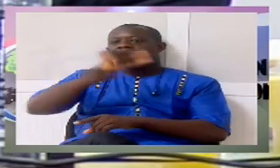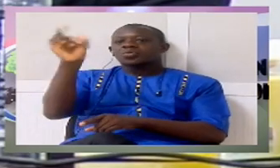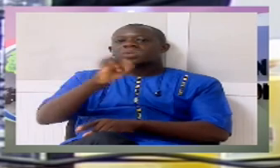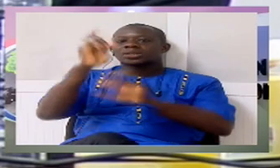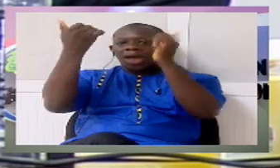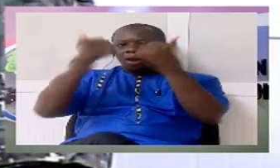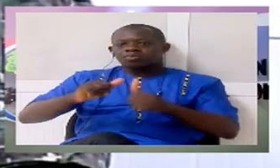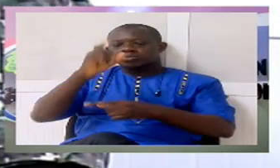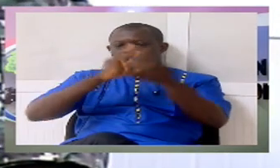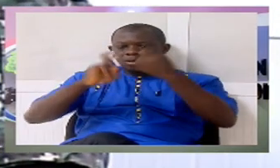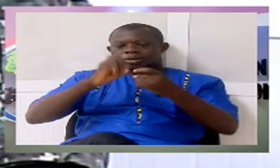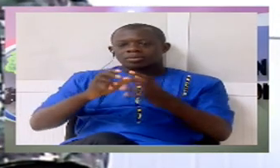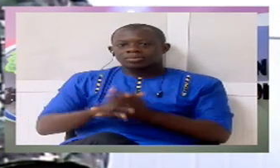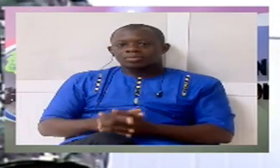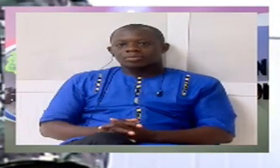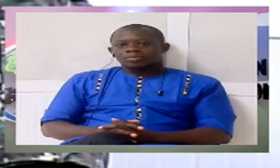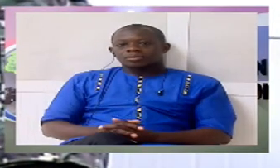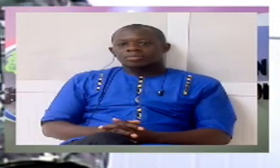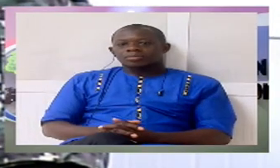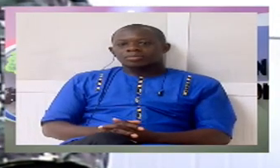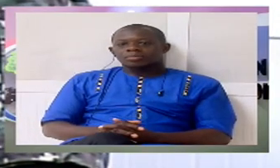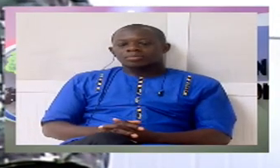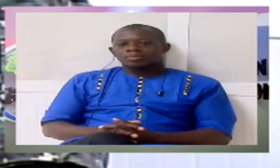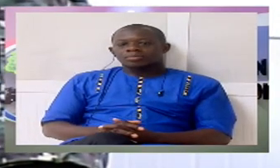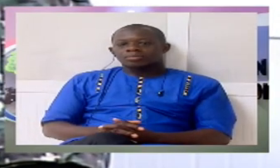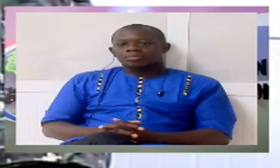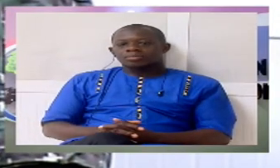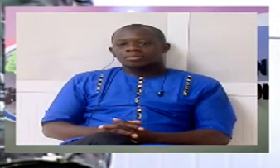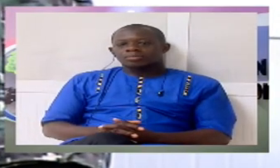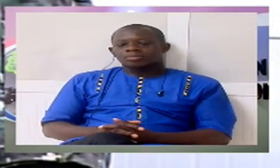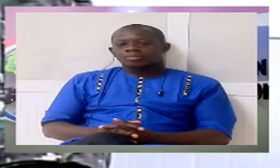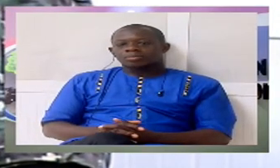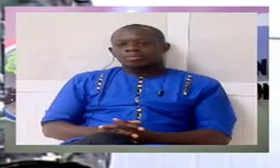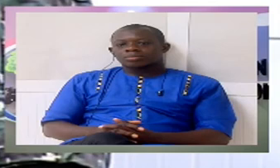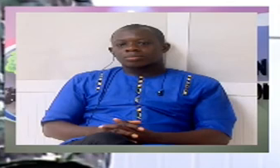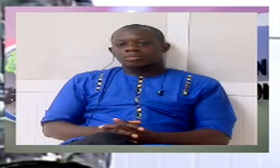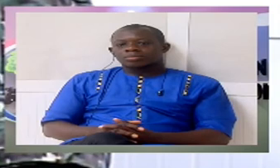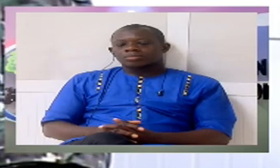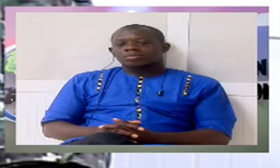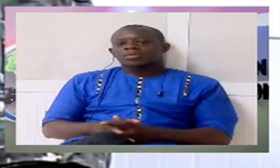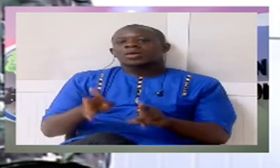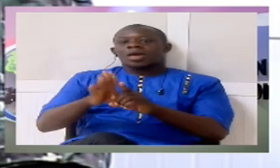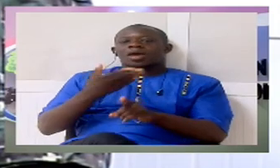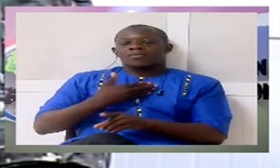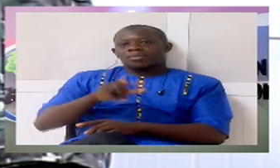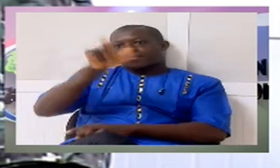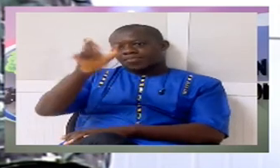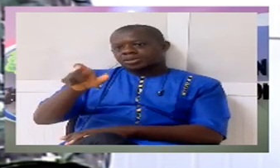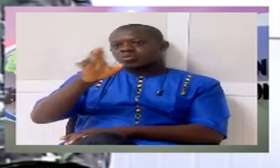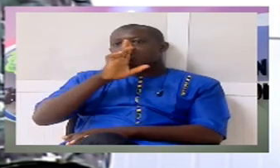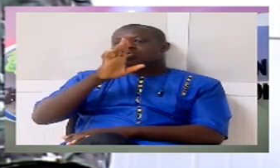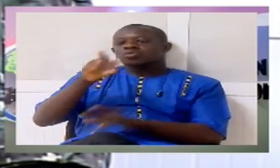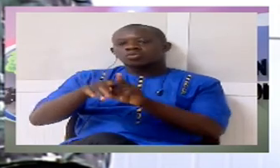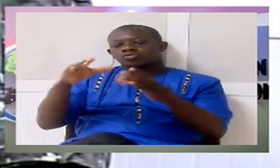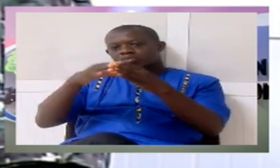xew nak gannaaw bi? Ki ama nar la matiban ngeen ñoo ak Mercedes Benz. This guy, I don't know whether it was an